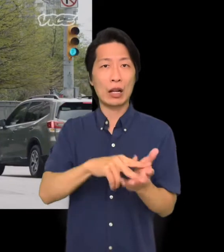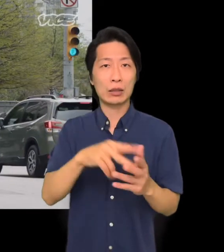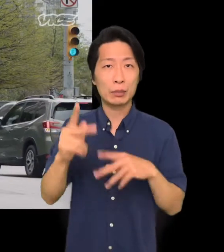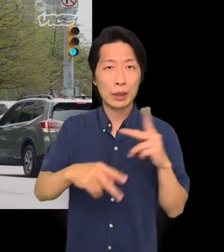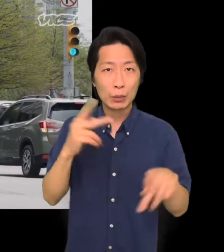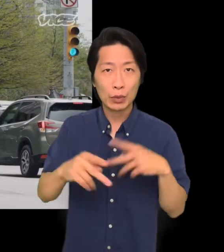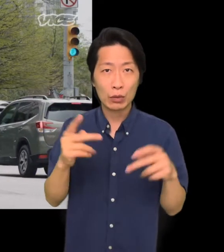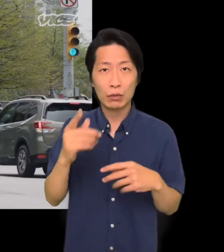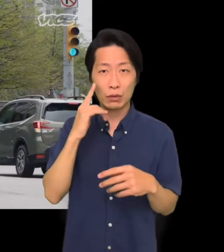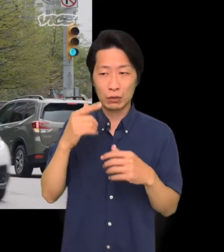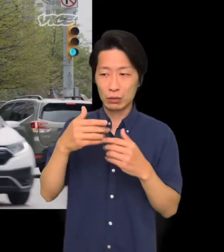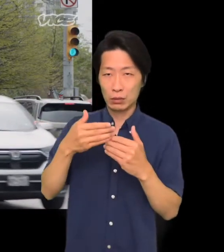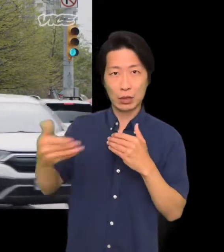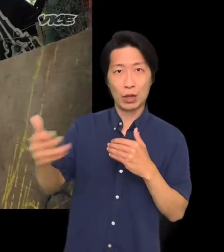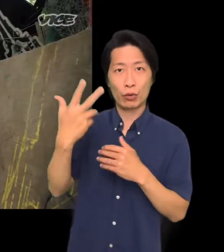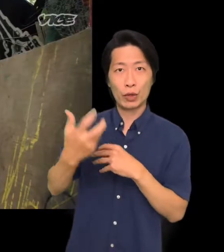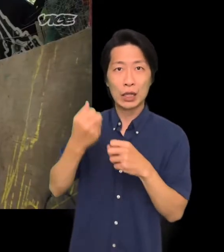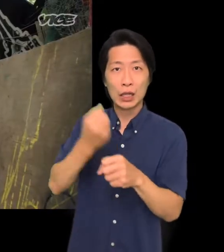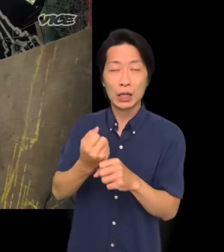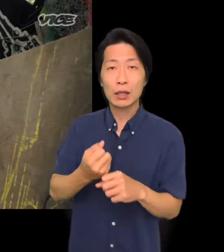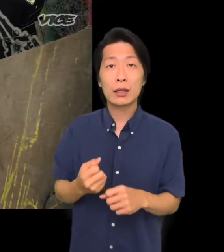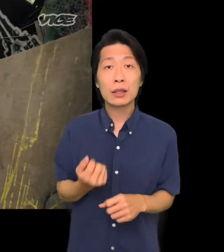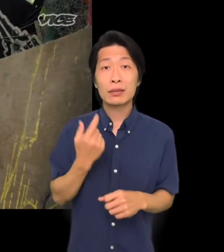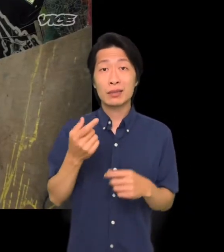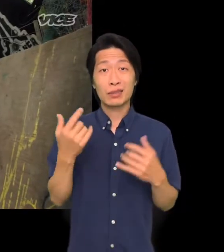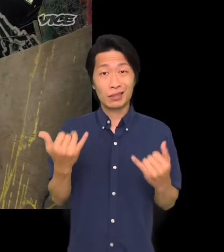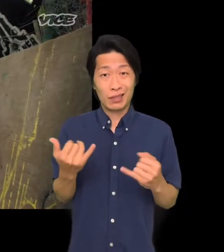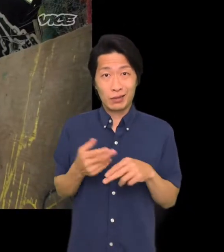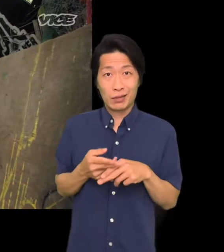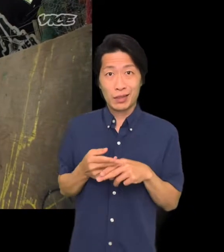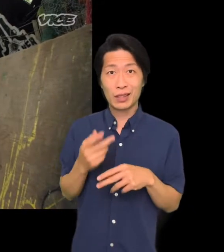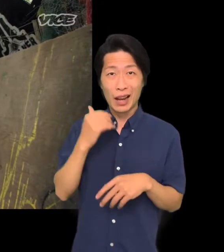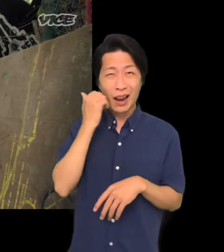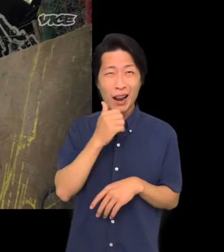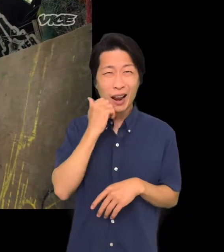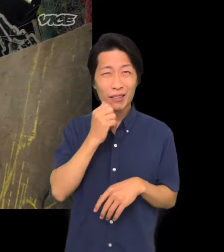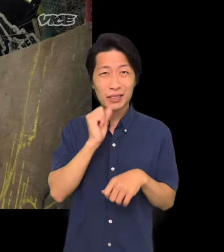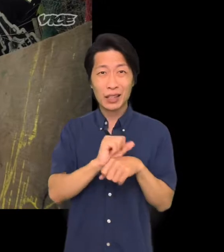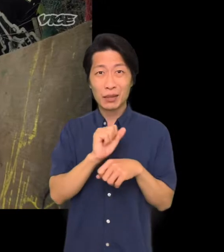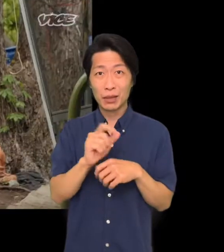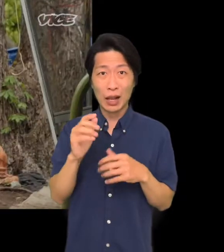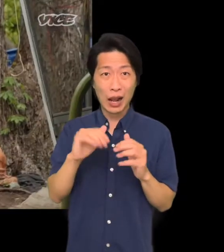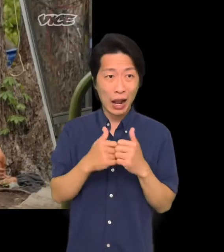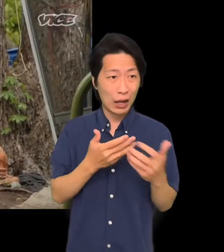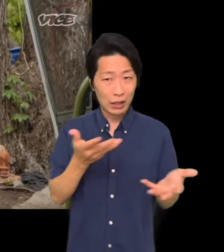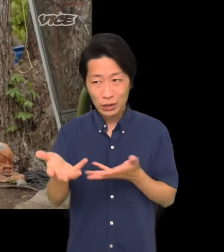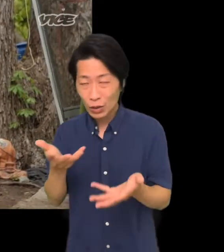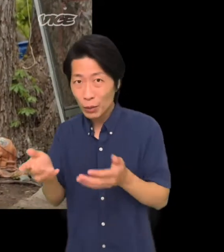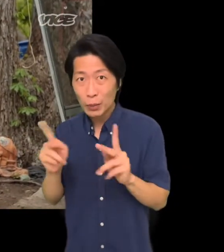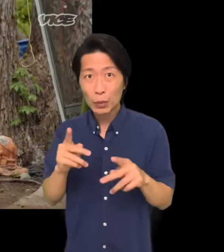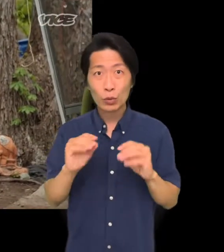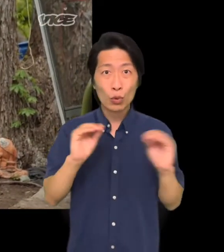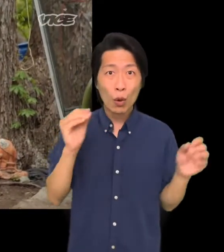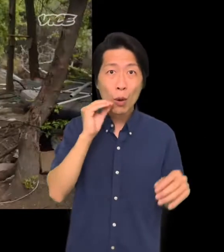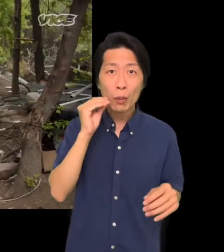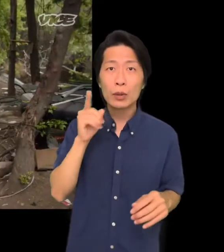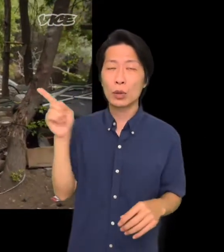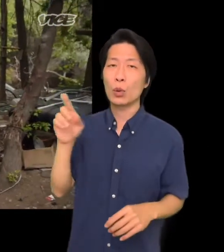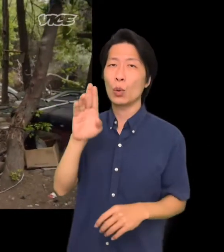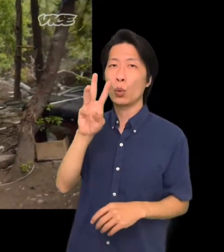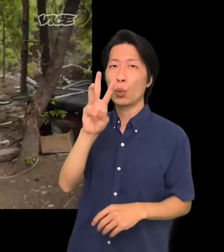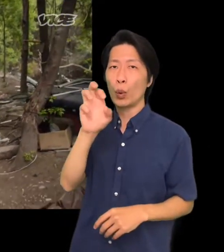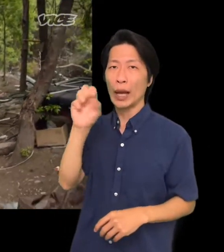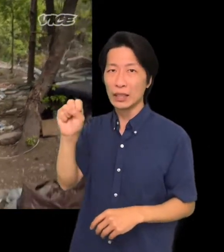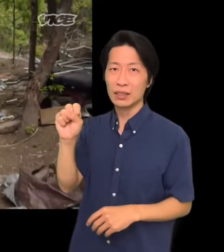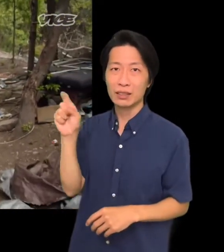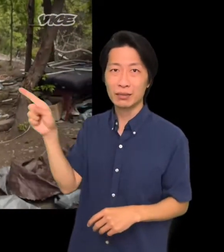the course of the next 3 years. In the meantime, the daily job of addressing the needs of the city's unhoused falls to people like